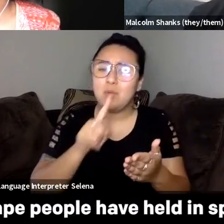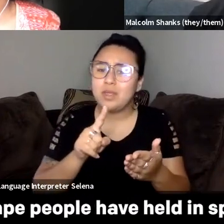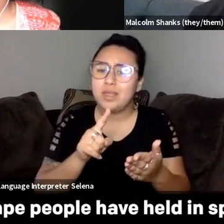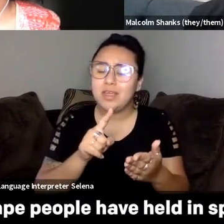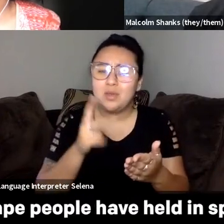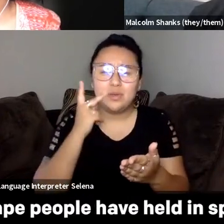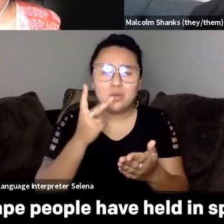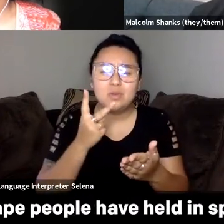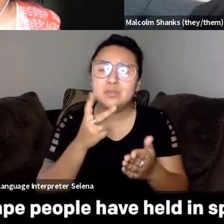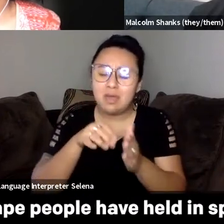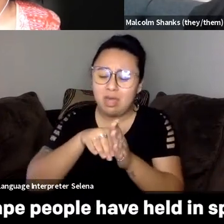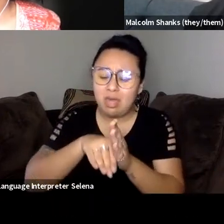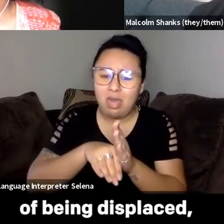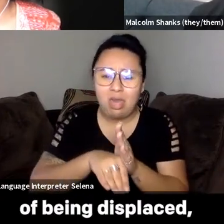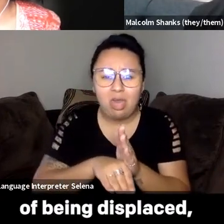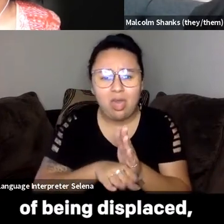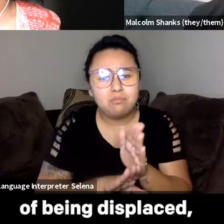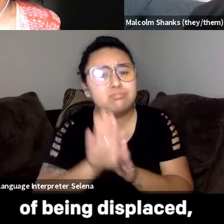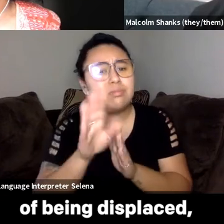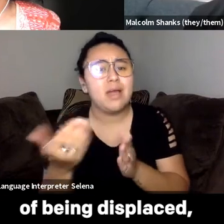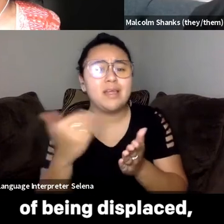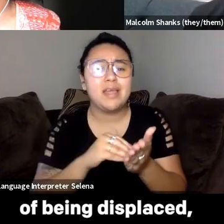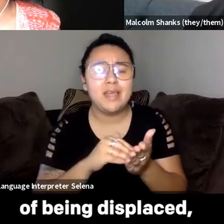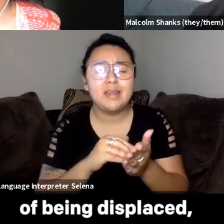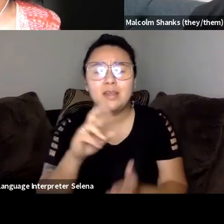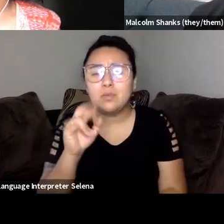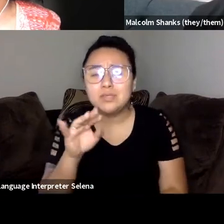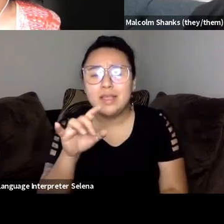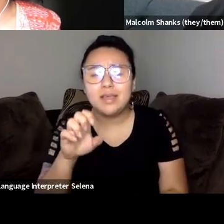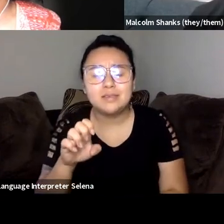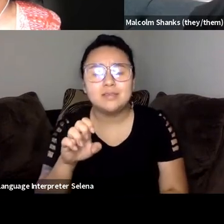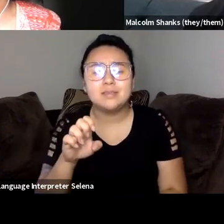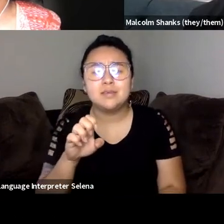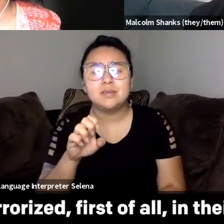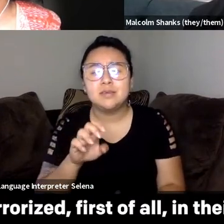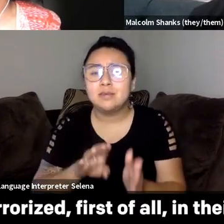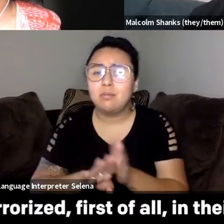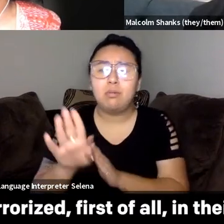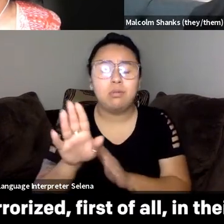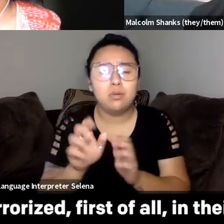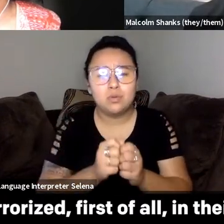resistance that the Lenape people have held in spite of being displaced,